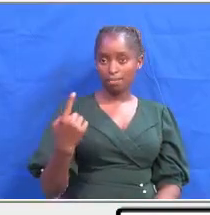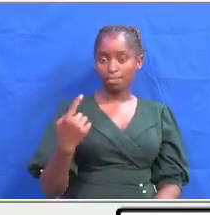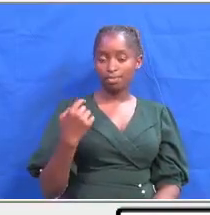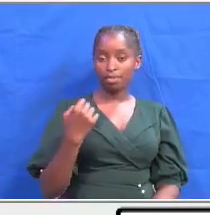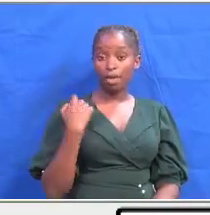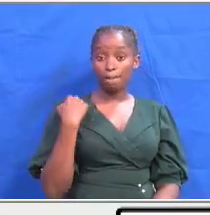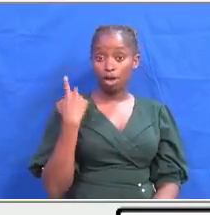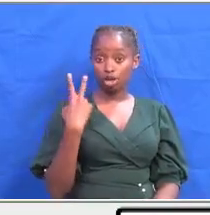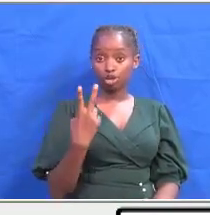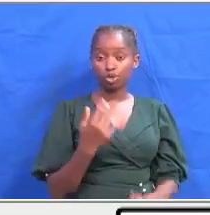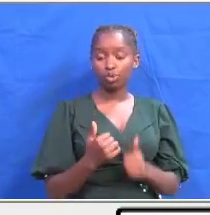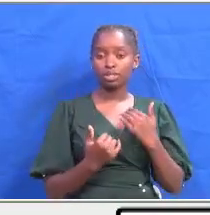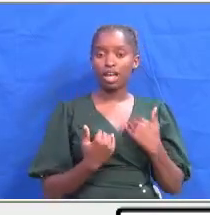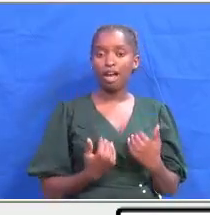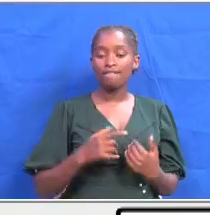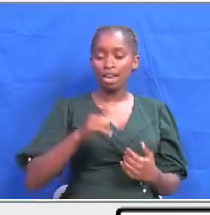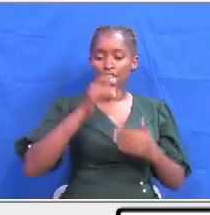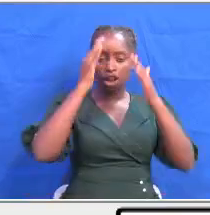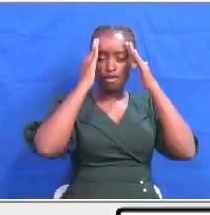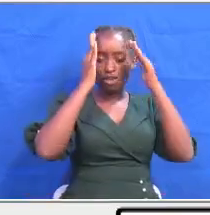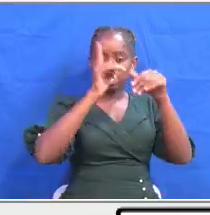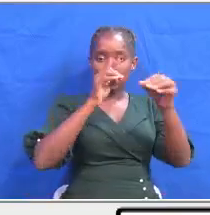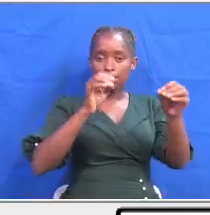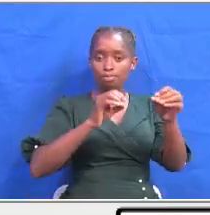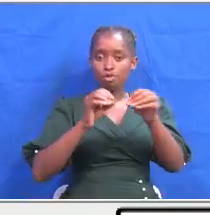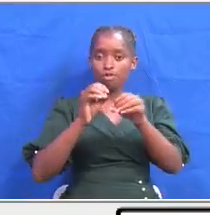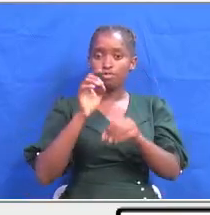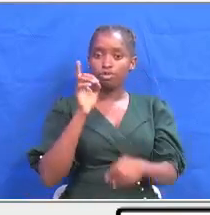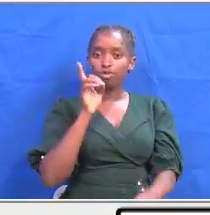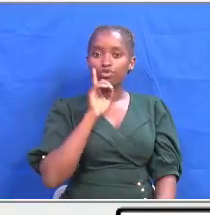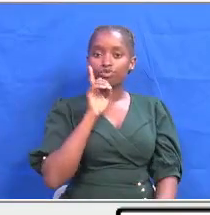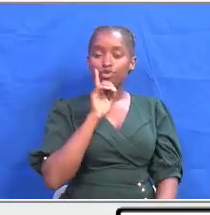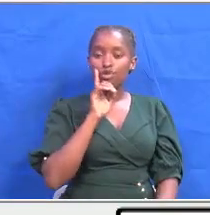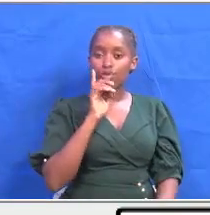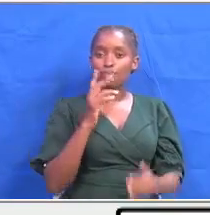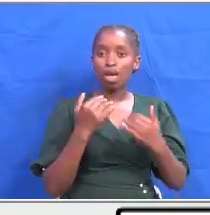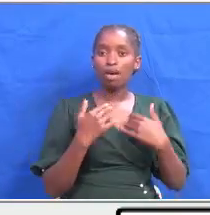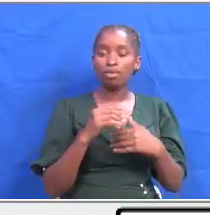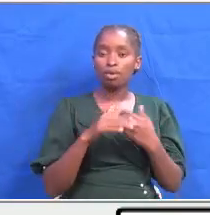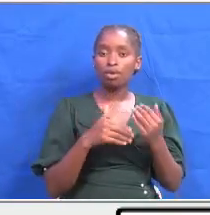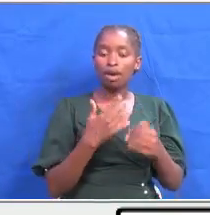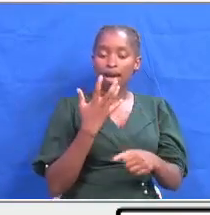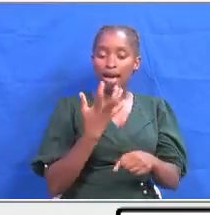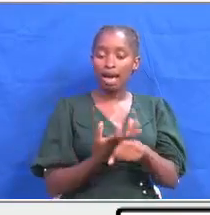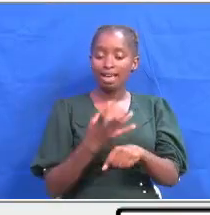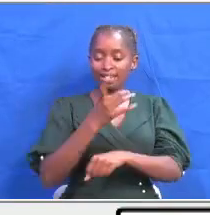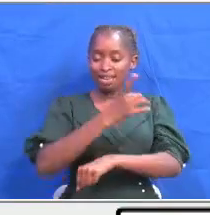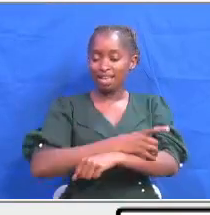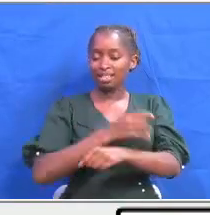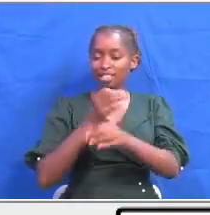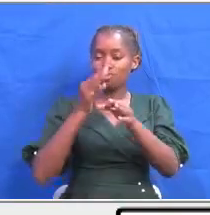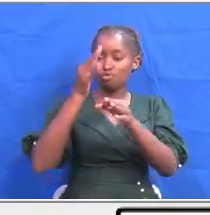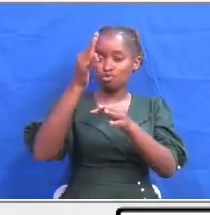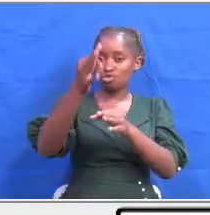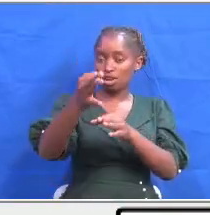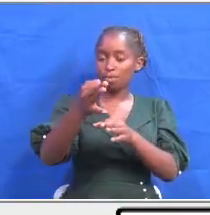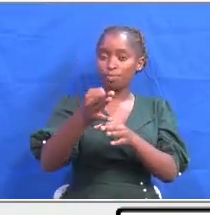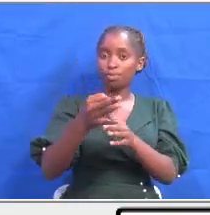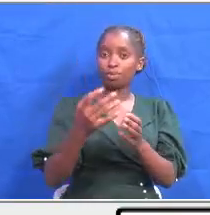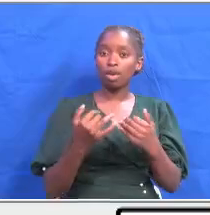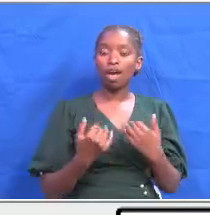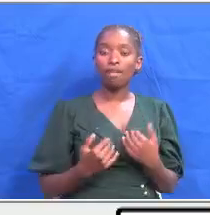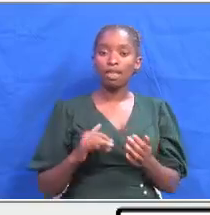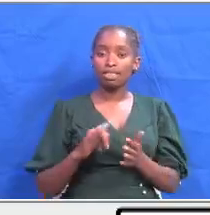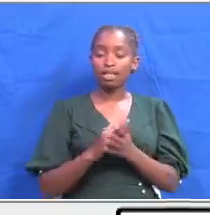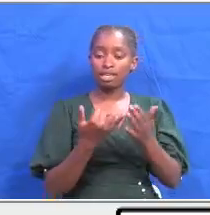our audience with as we go to the trial tomorrow. Yeah. Difficult days are ahead. Leave alone the trial by